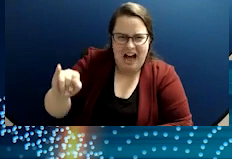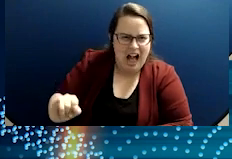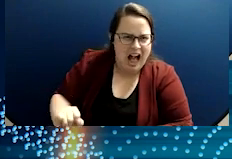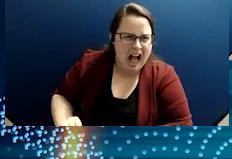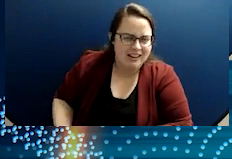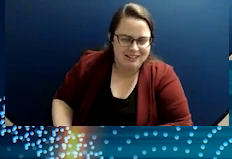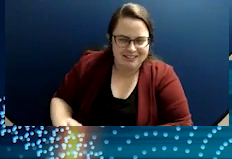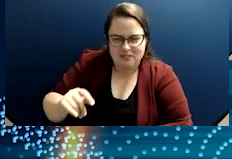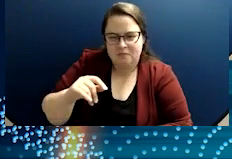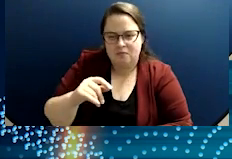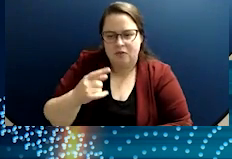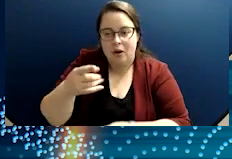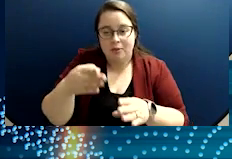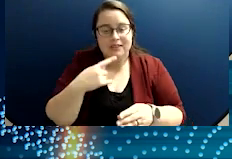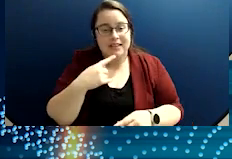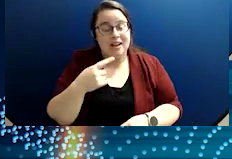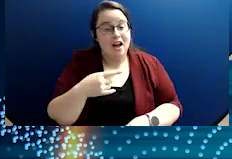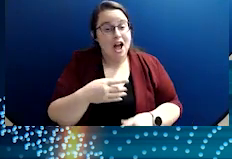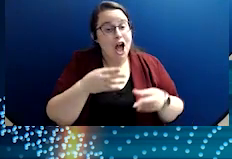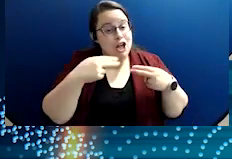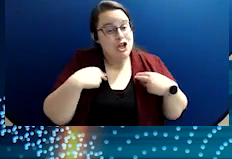One person said a human using AI.